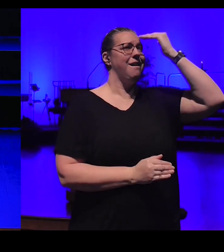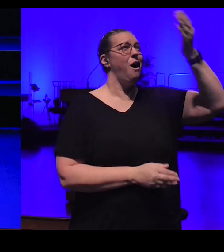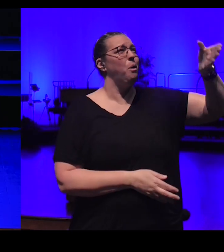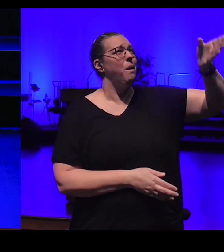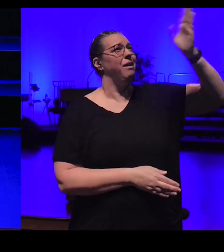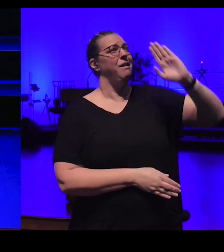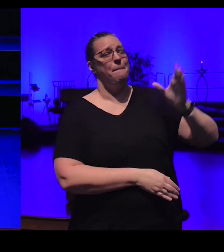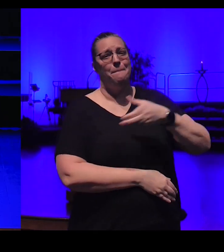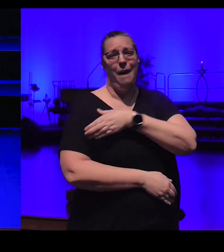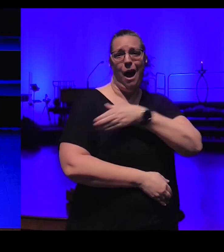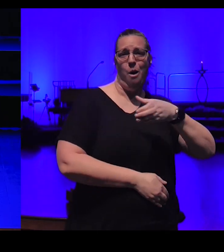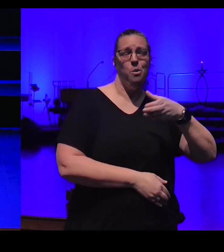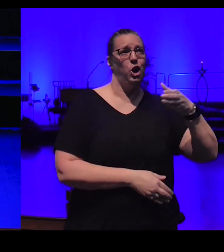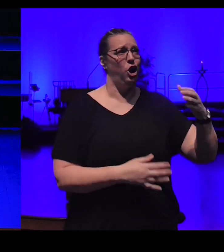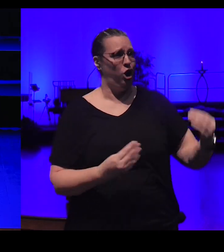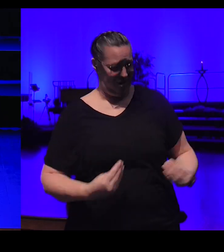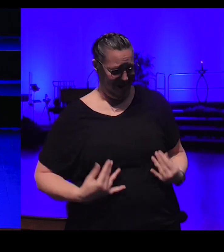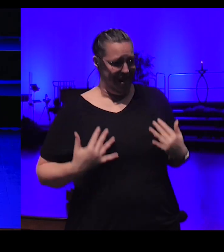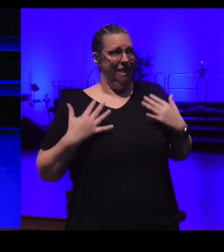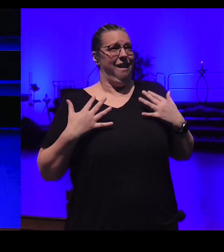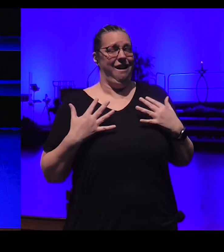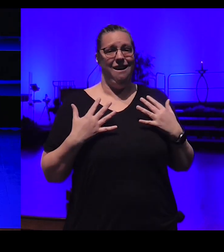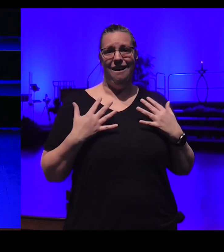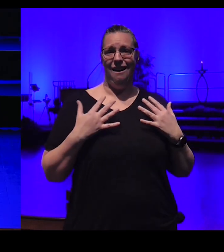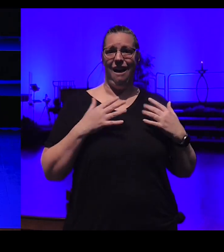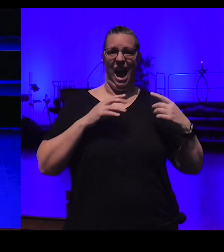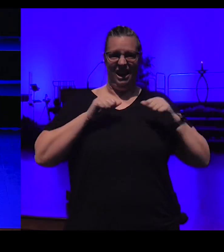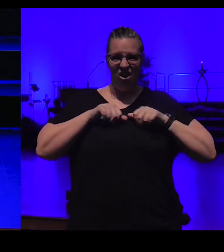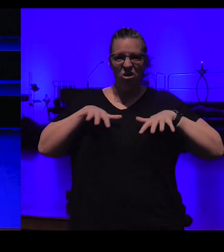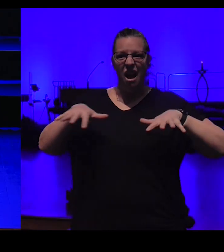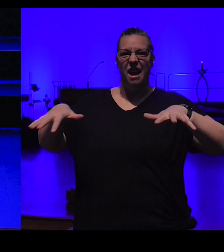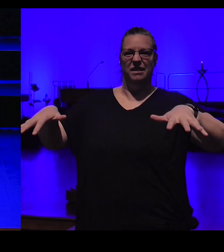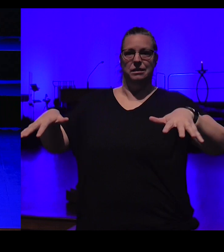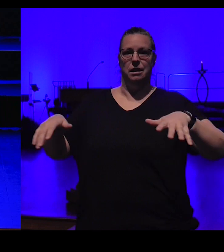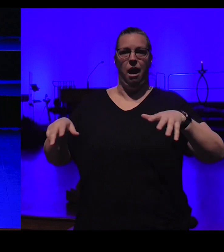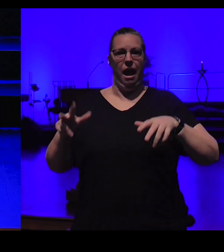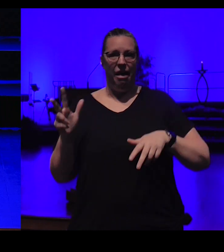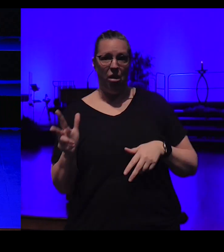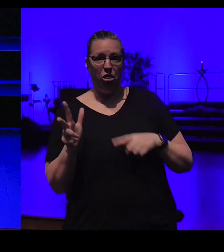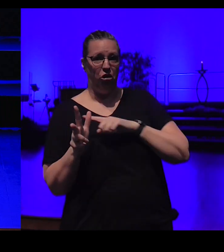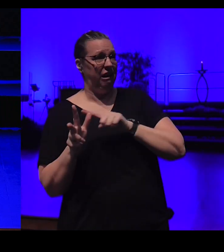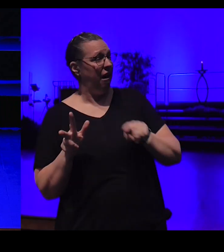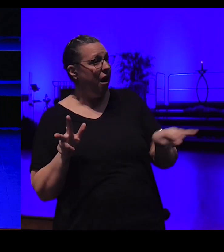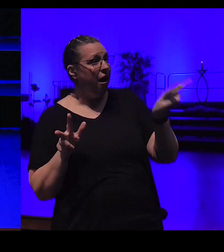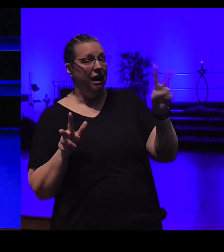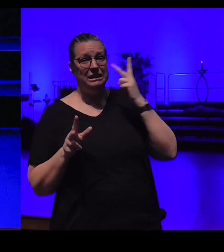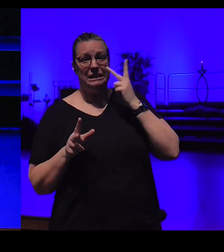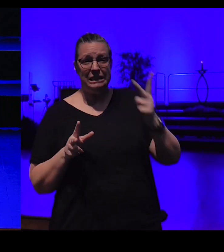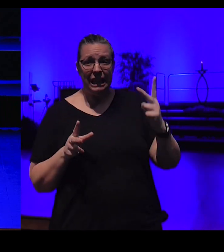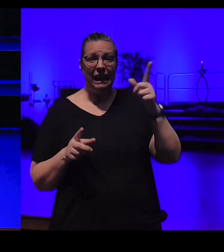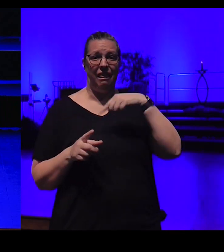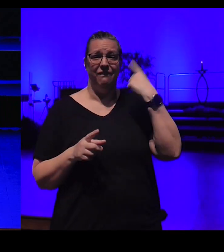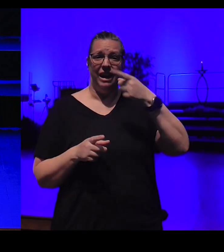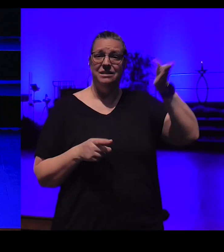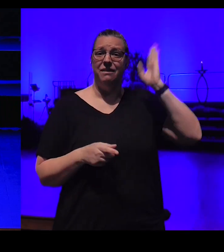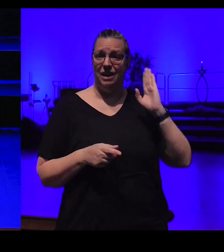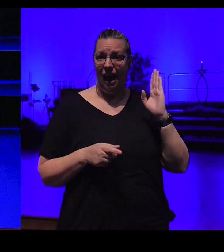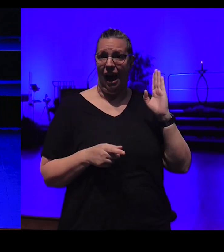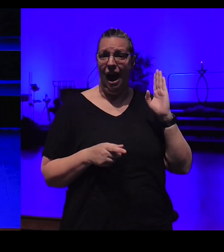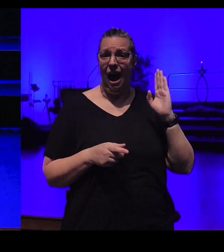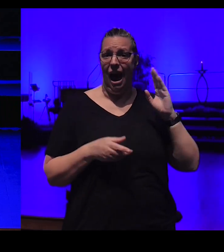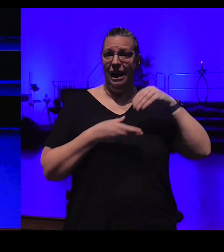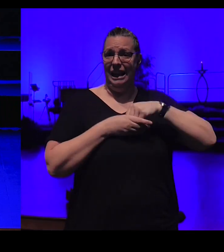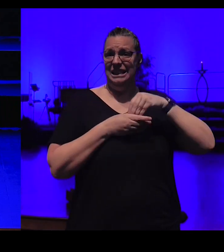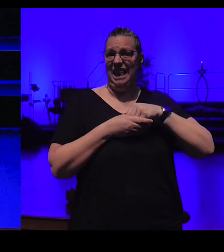power, radiant and illuminated. And the apostles see the face of God